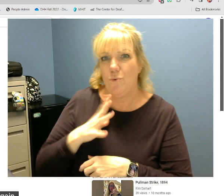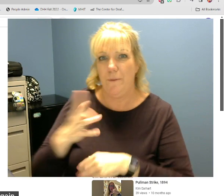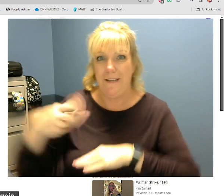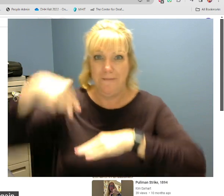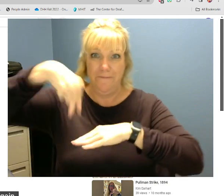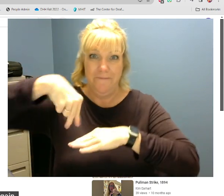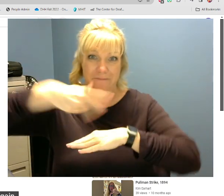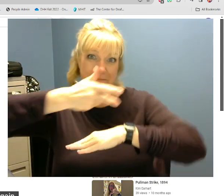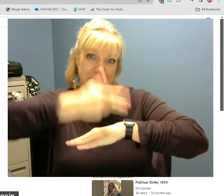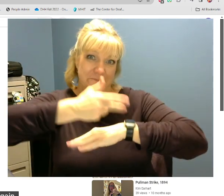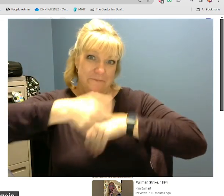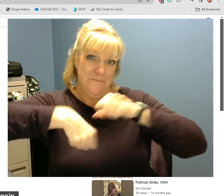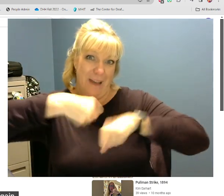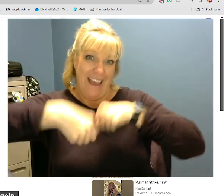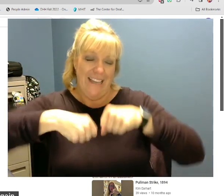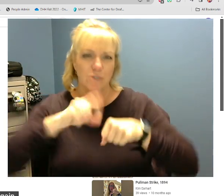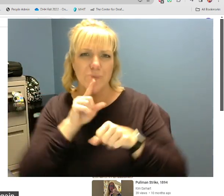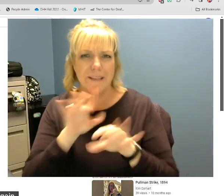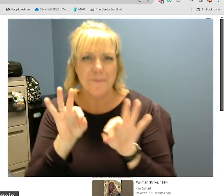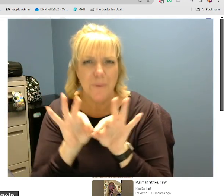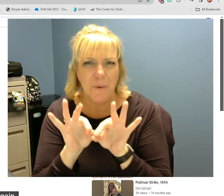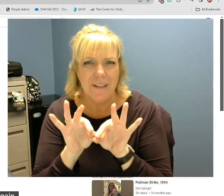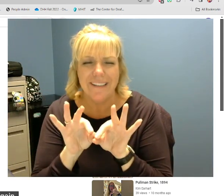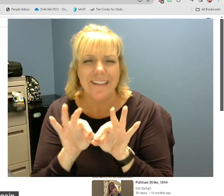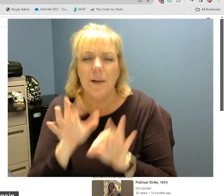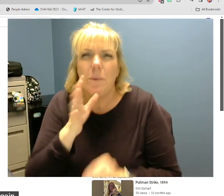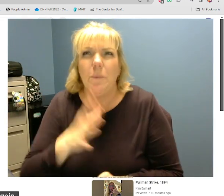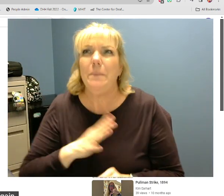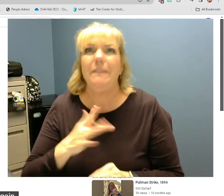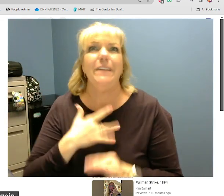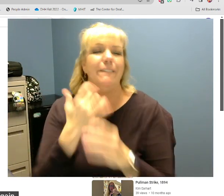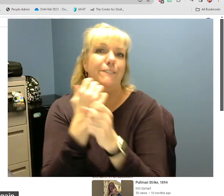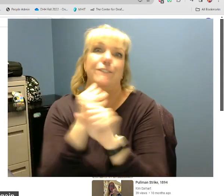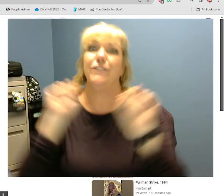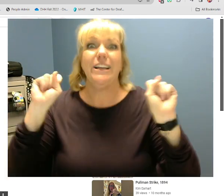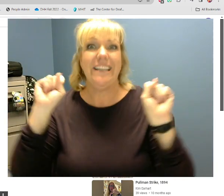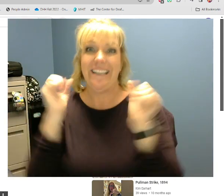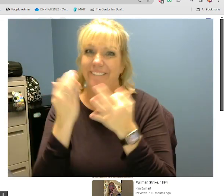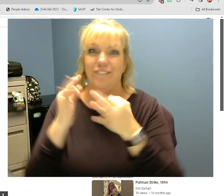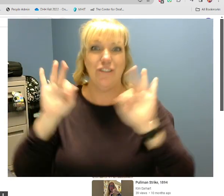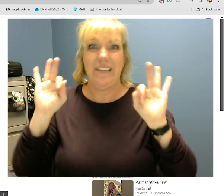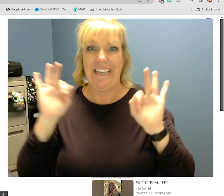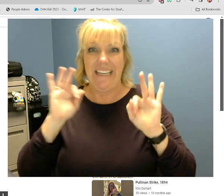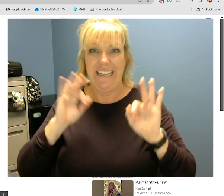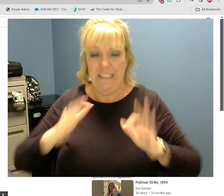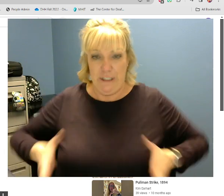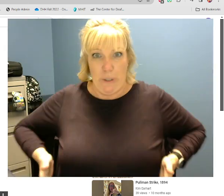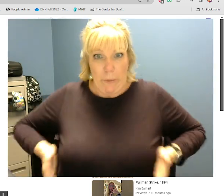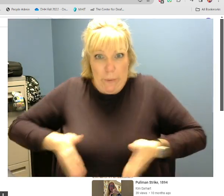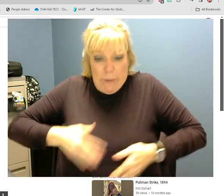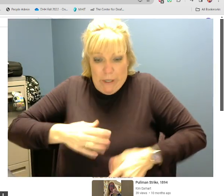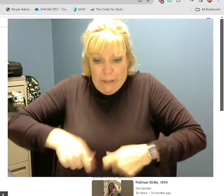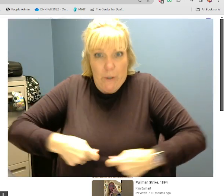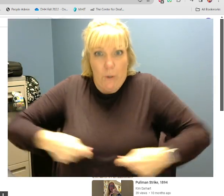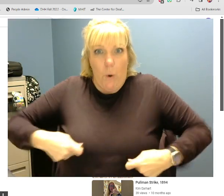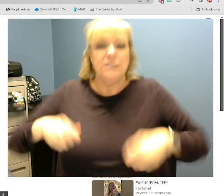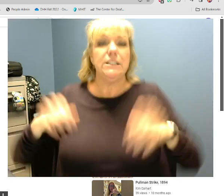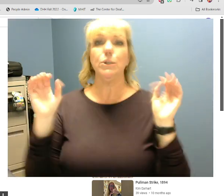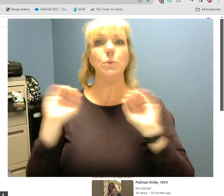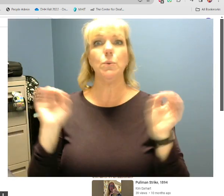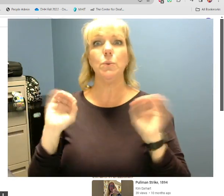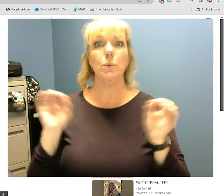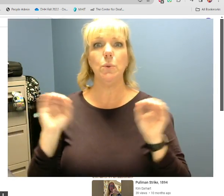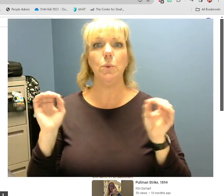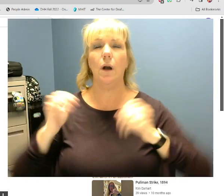how important it was. And again, if you think about just the freedom, not only not wearing a corset would have just been, I can't